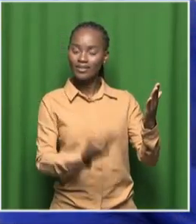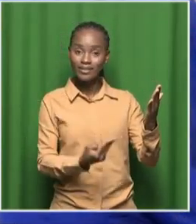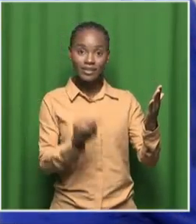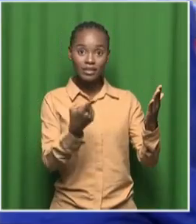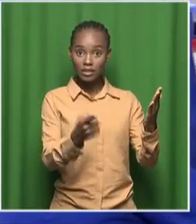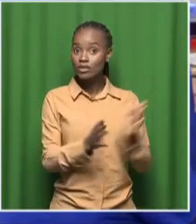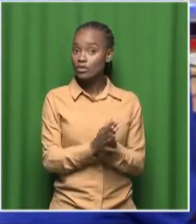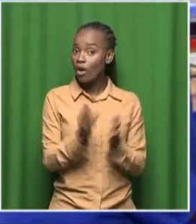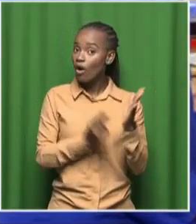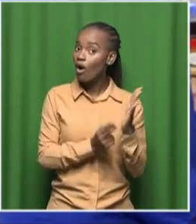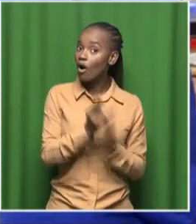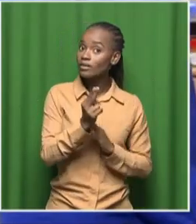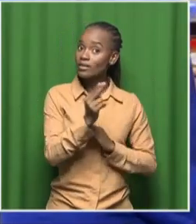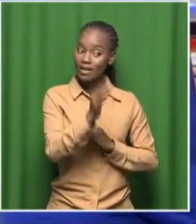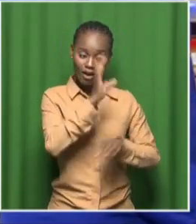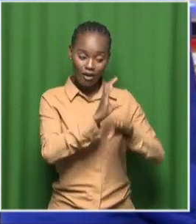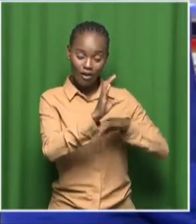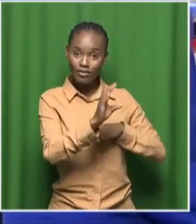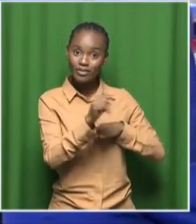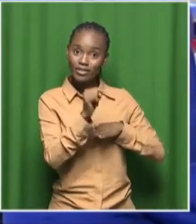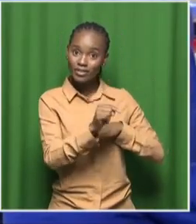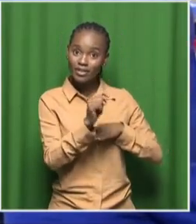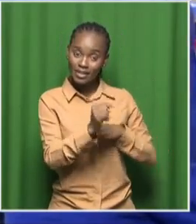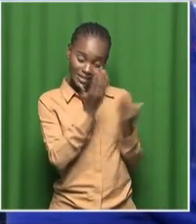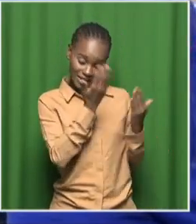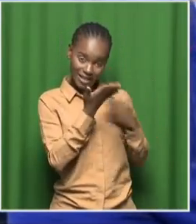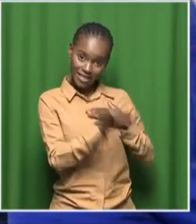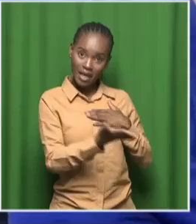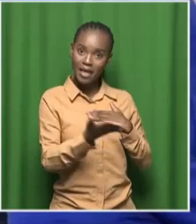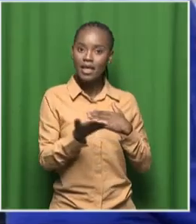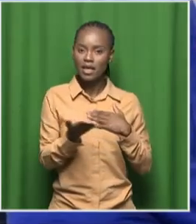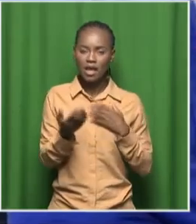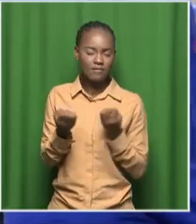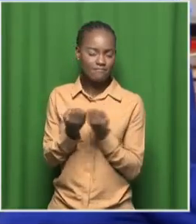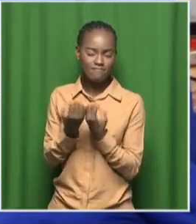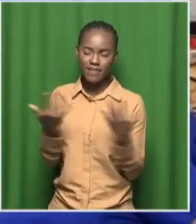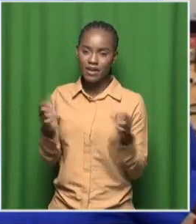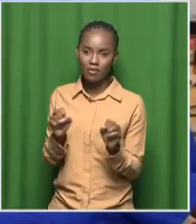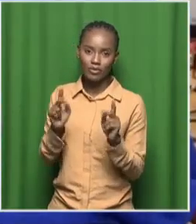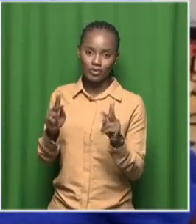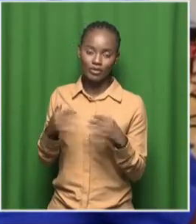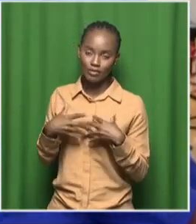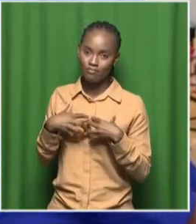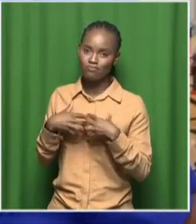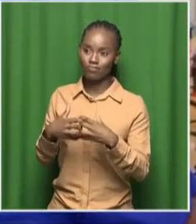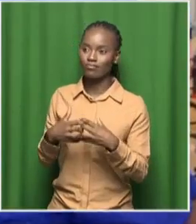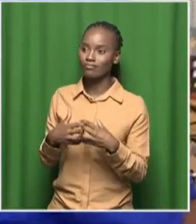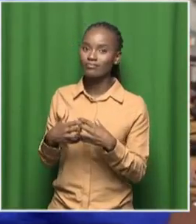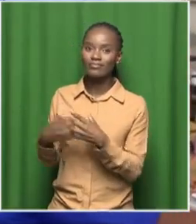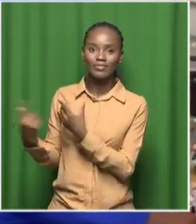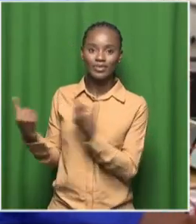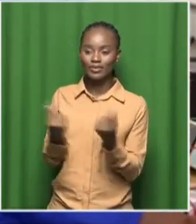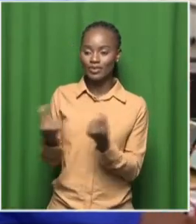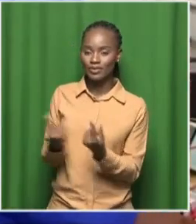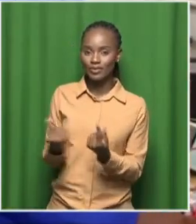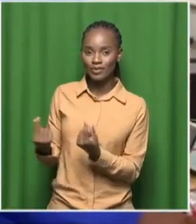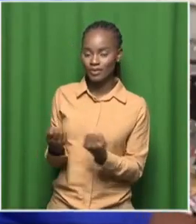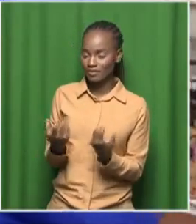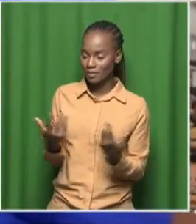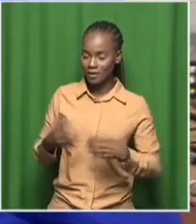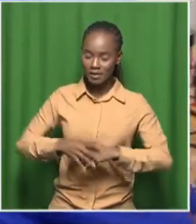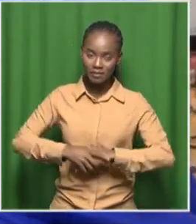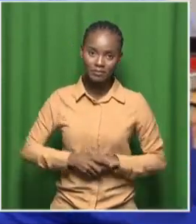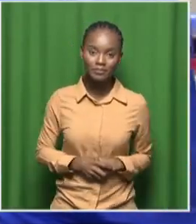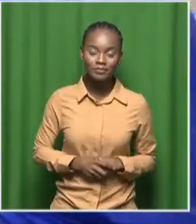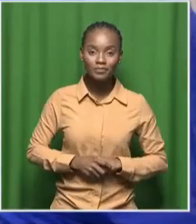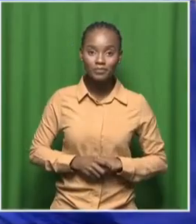if one considers studying at a Tvet college. Indeed, they are. And of course, we are taking a walkabout and we've had to get into